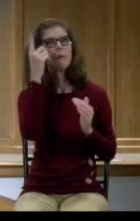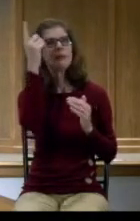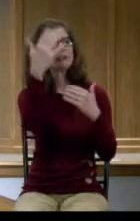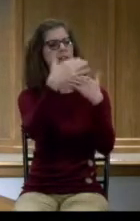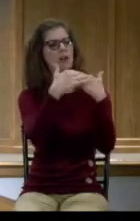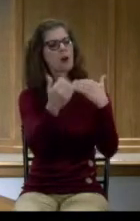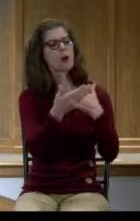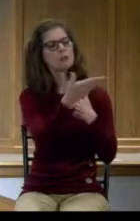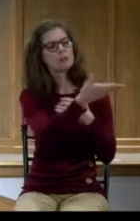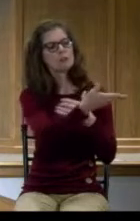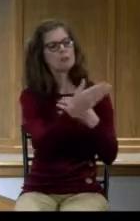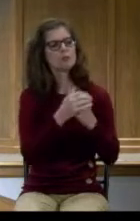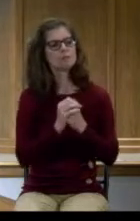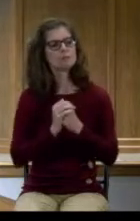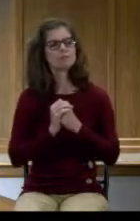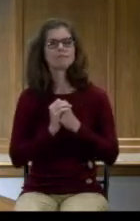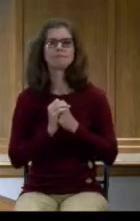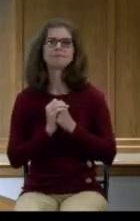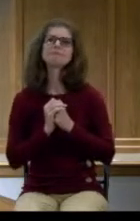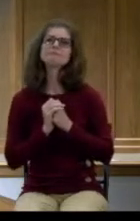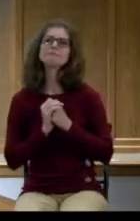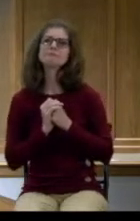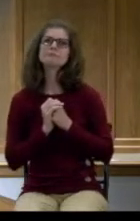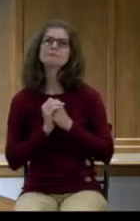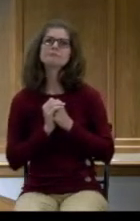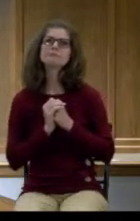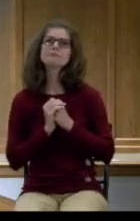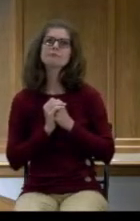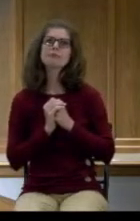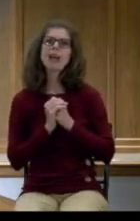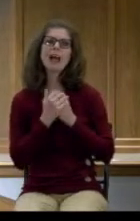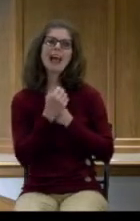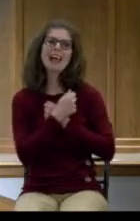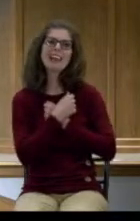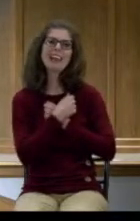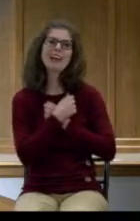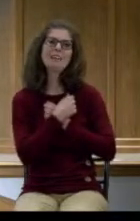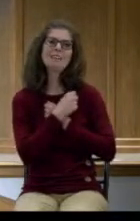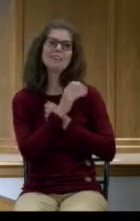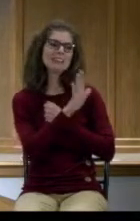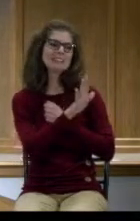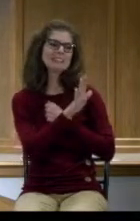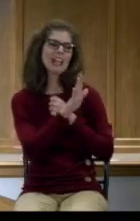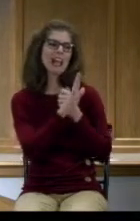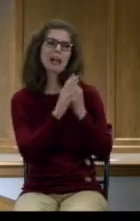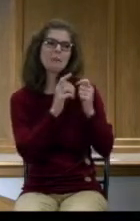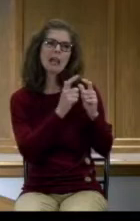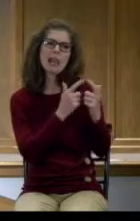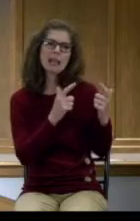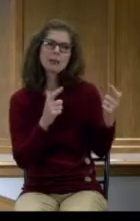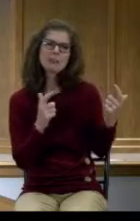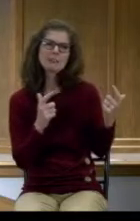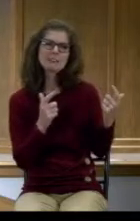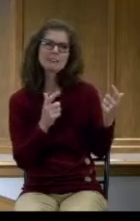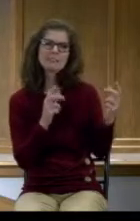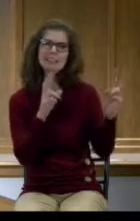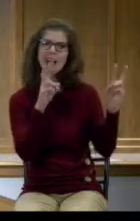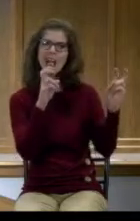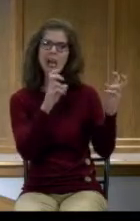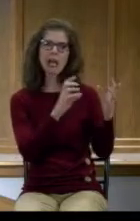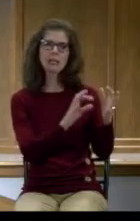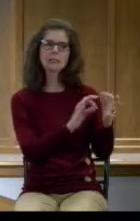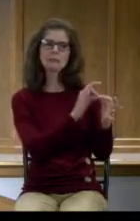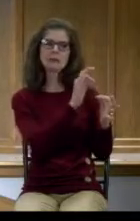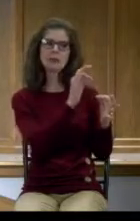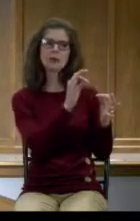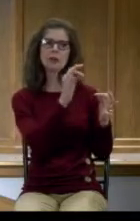you. So one reason I love Paul's prayers is because of the language he uses. Spirit of wisdom and